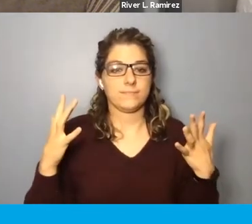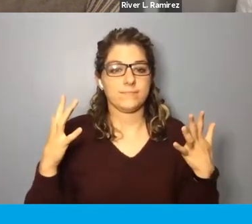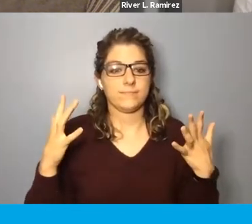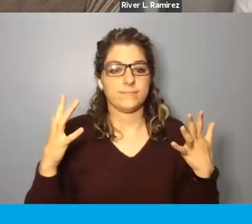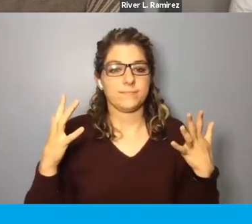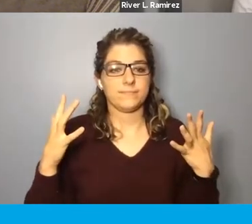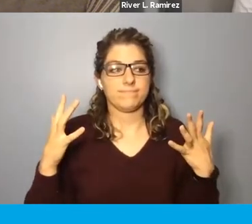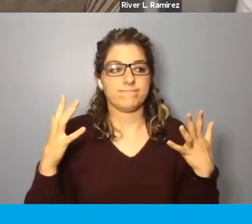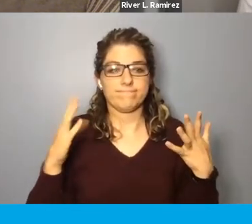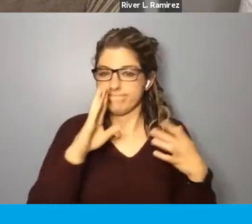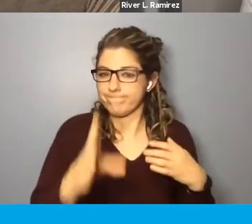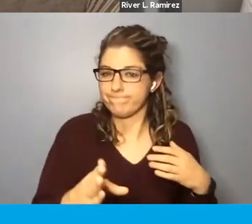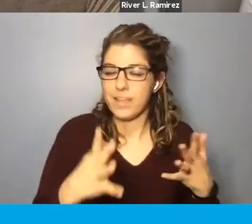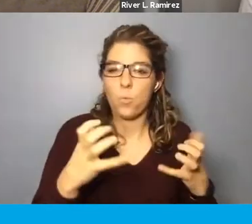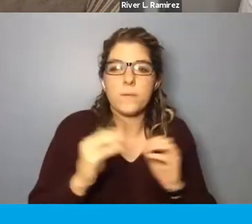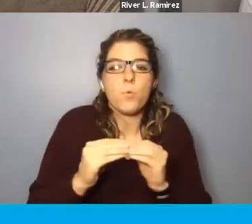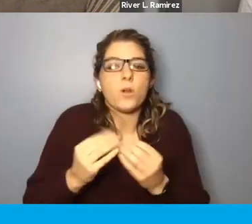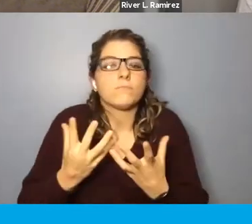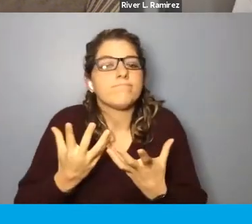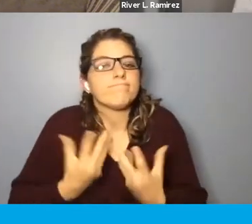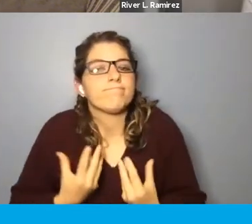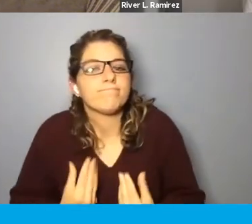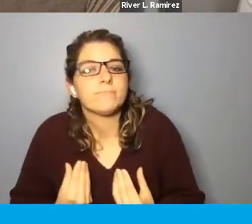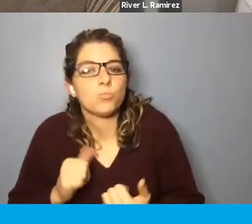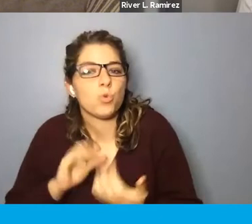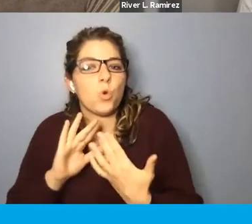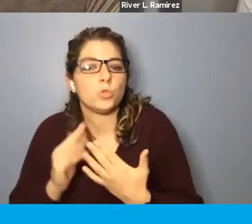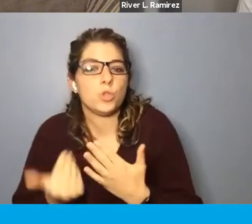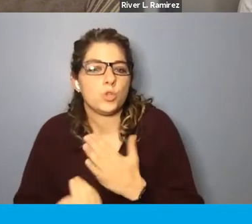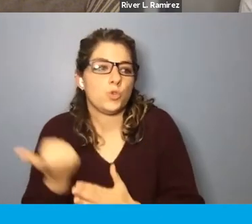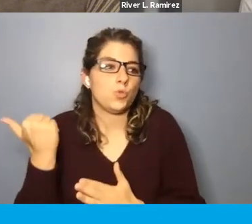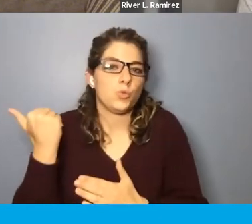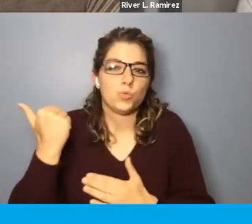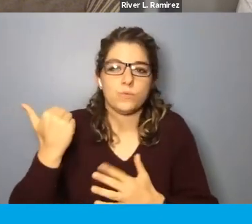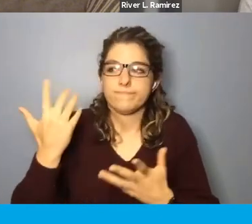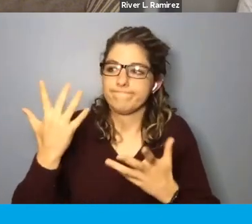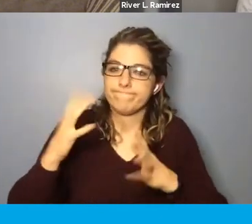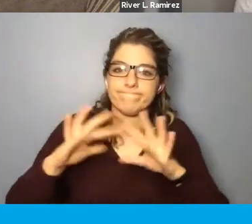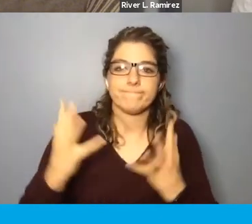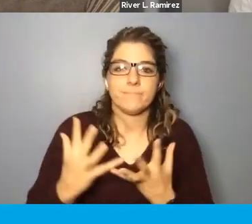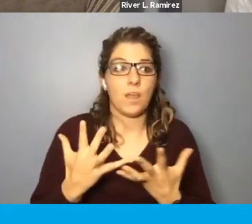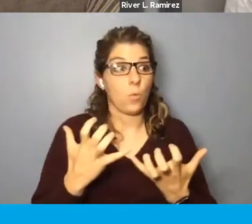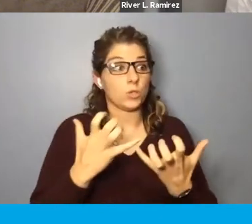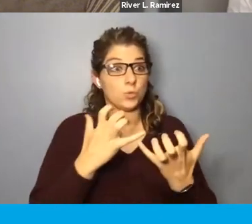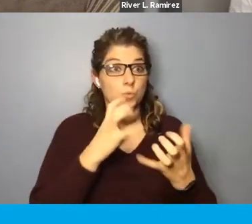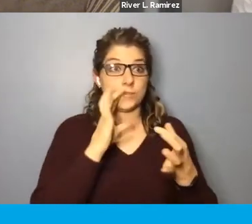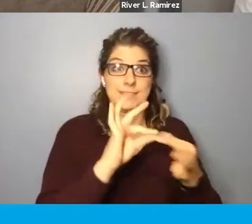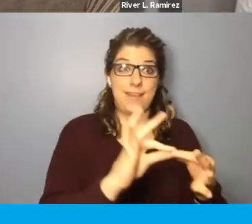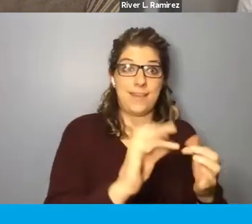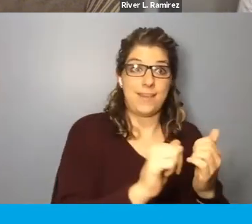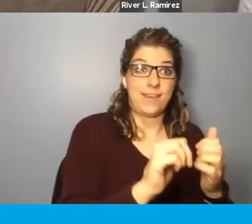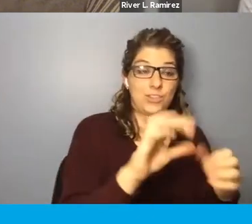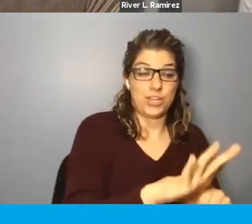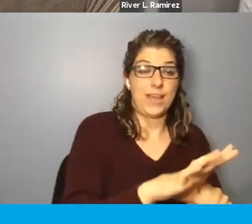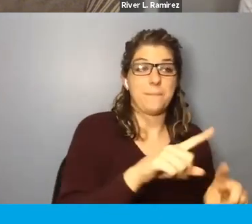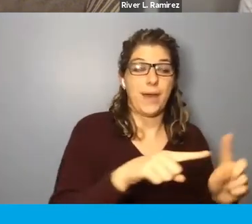and I wanted a softer approach now in this new day of like, oh, I want to say shit, but I don't want to